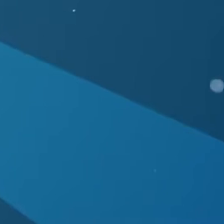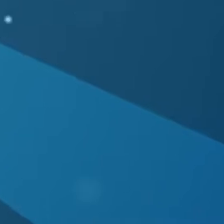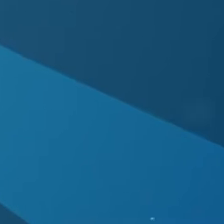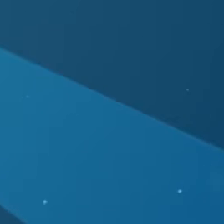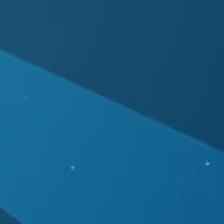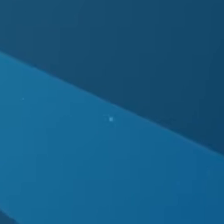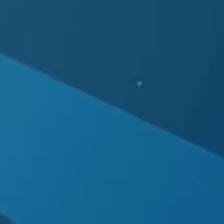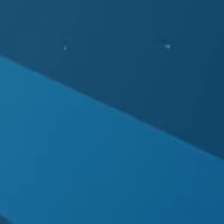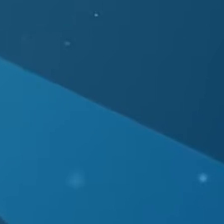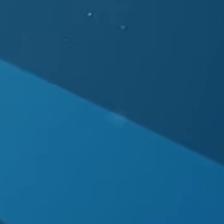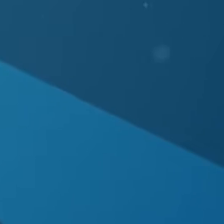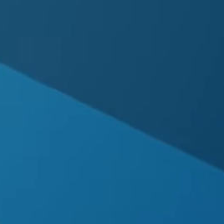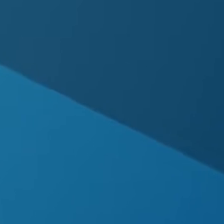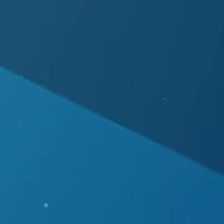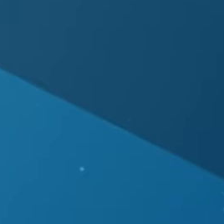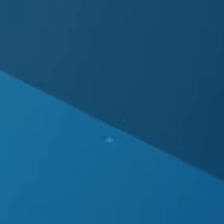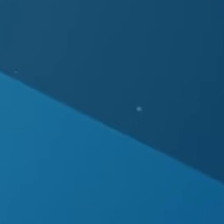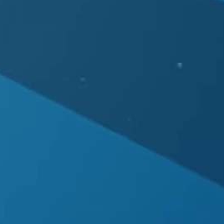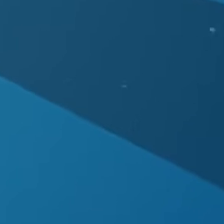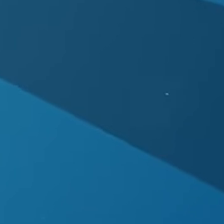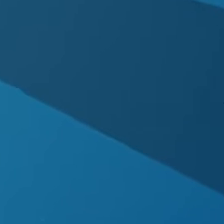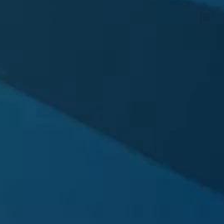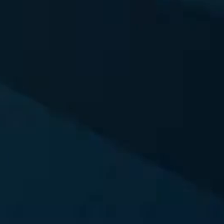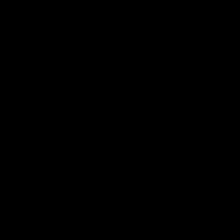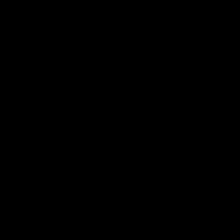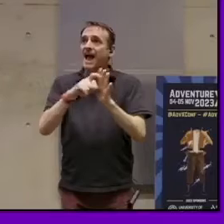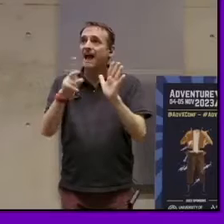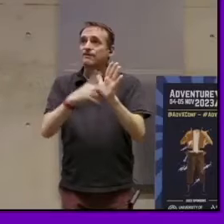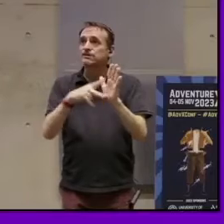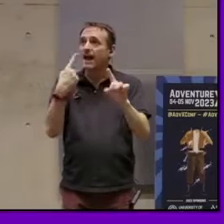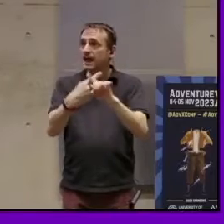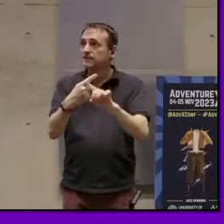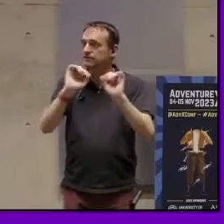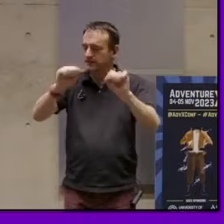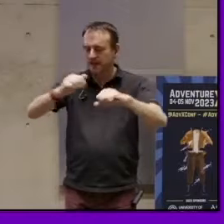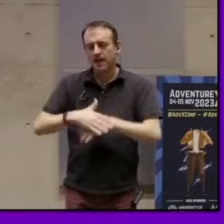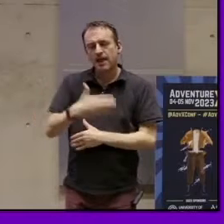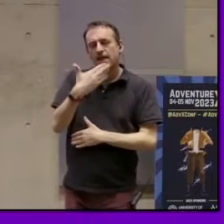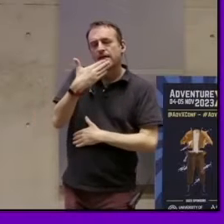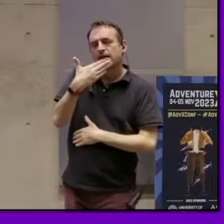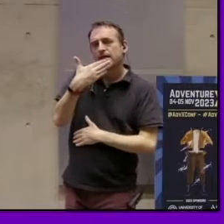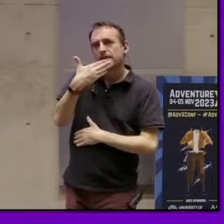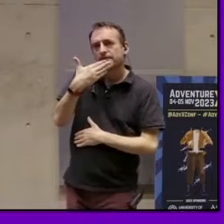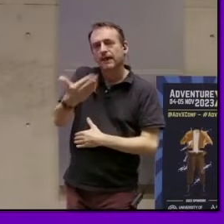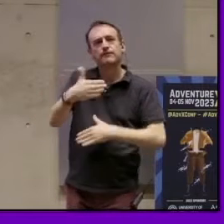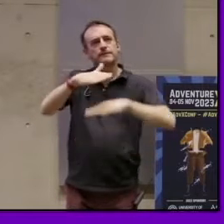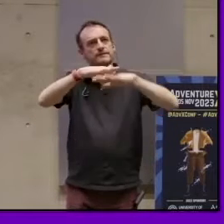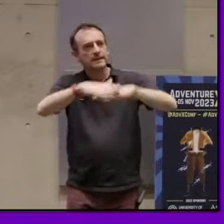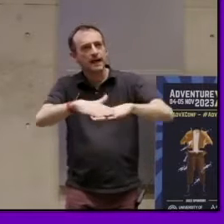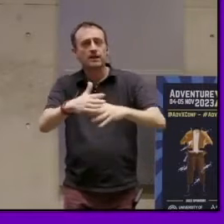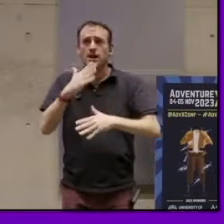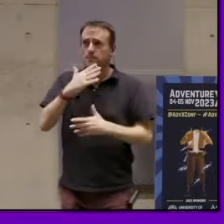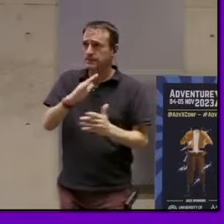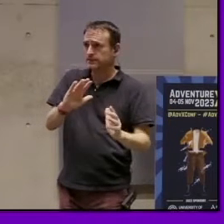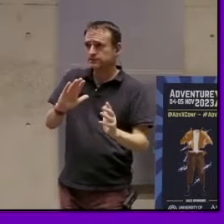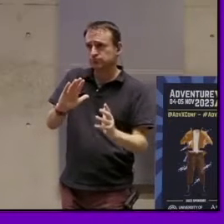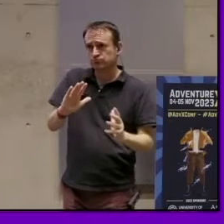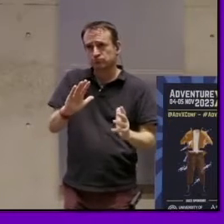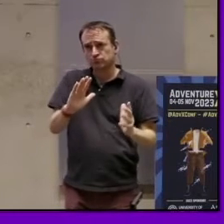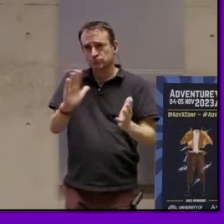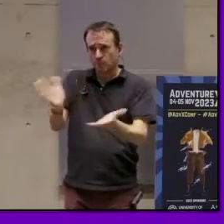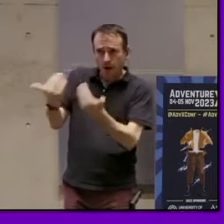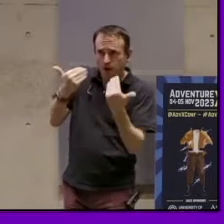Thank you. Thank you for taking your seats. Please put your hands together and welcome Christopher Morrison. Hey.